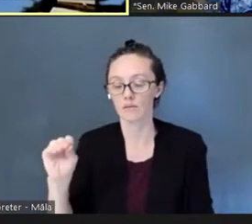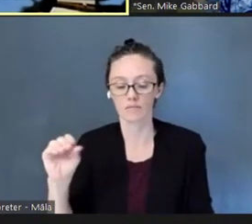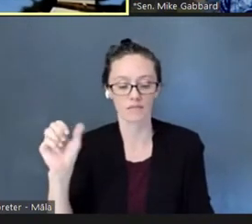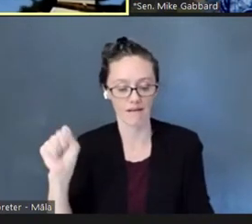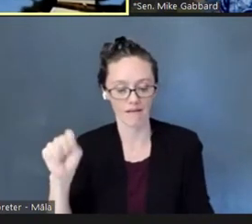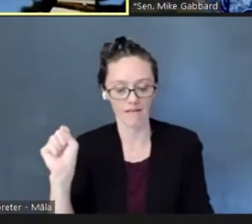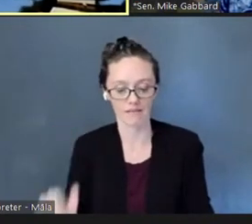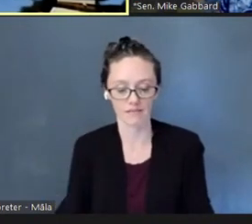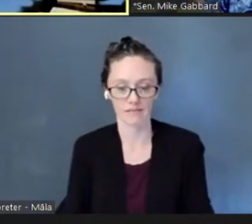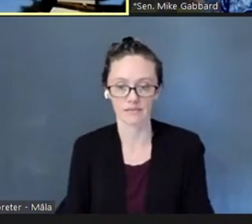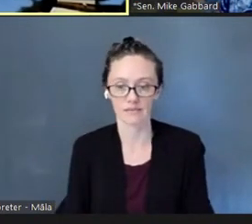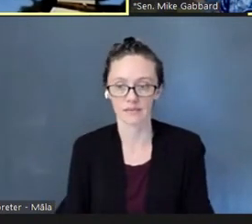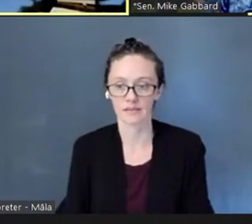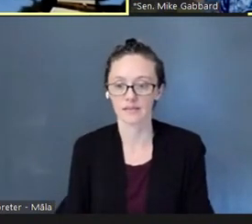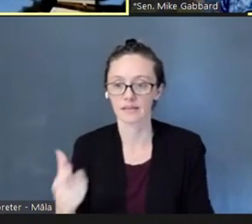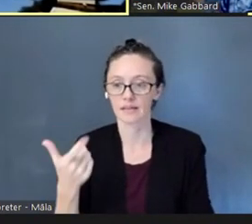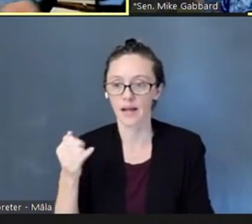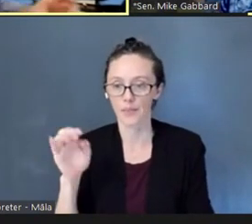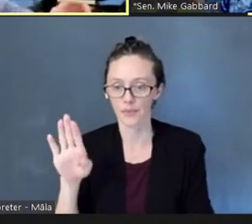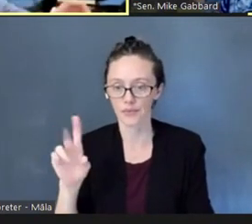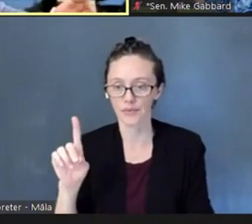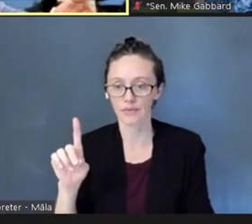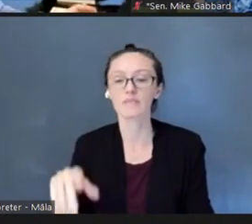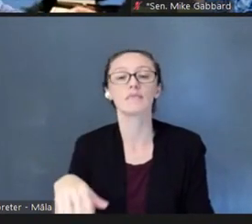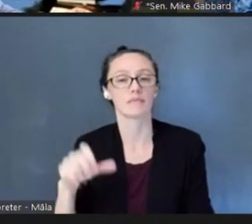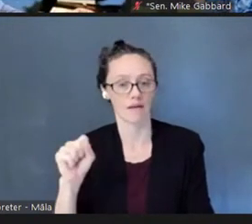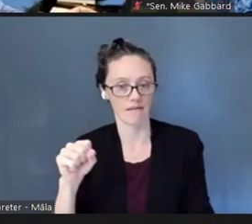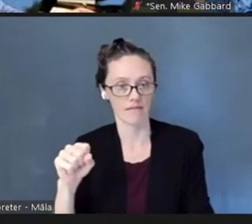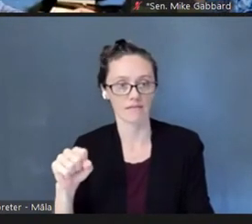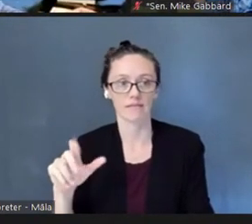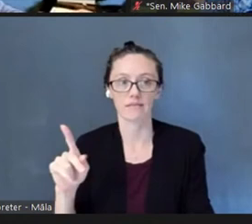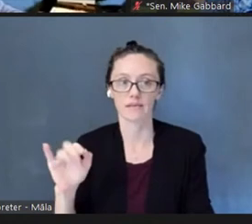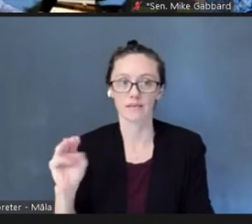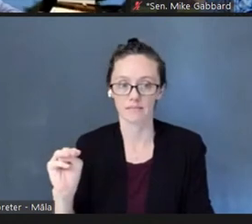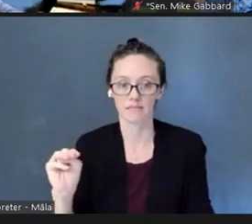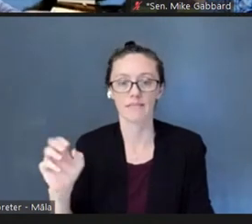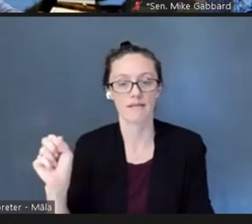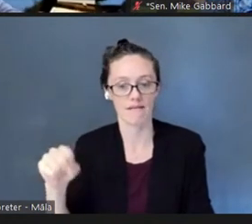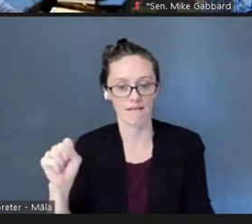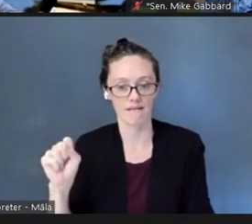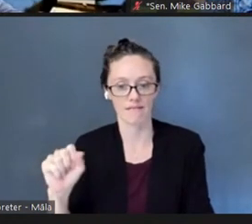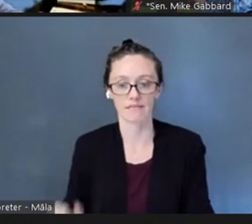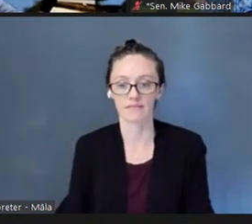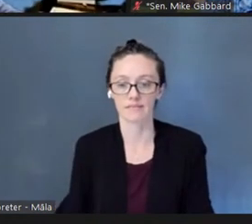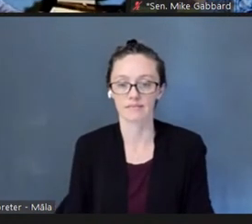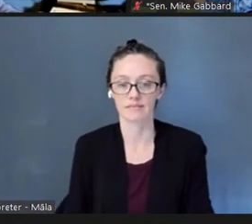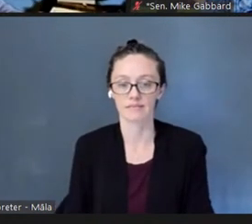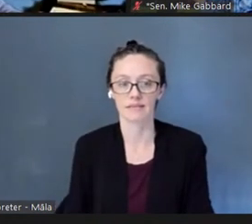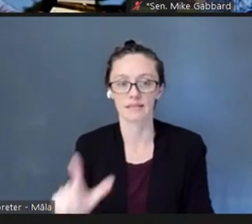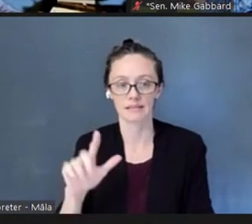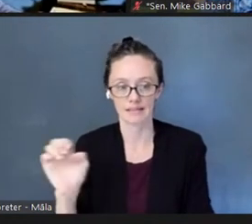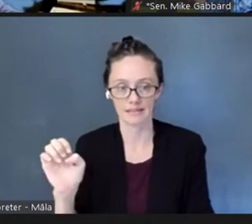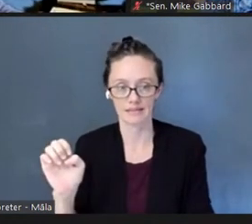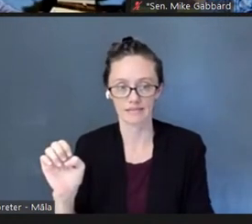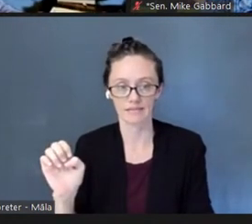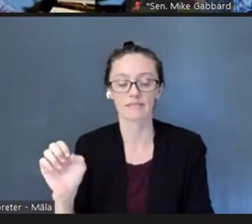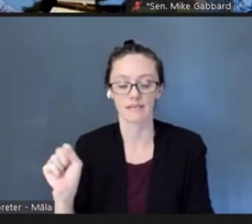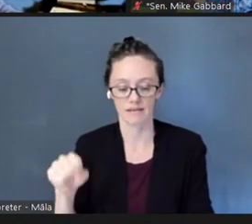Senator Gabbard. Aye. Senator Kim. Aye. Senator Lee.